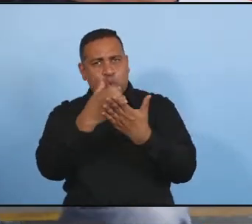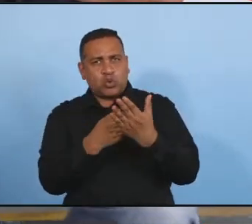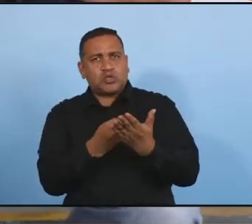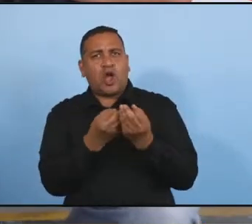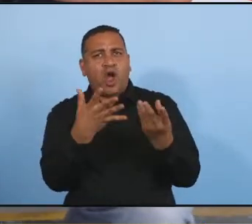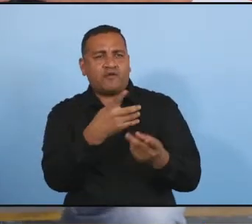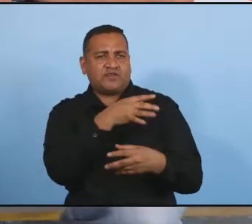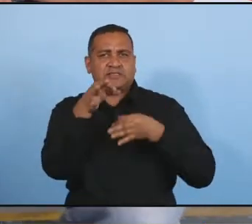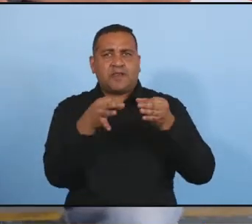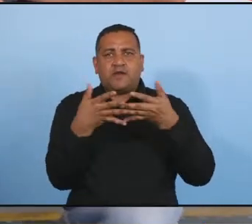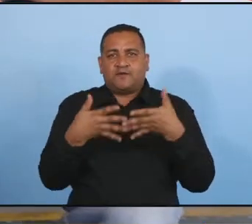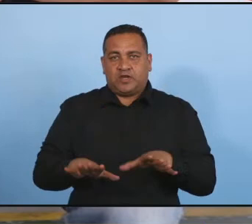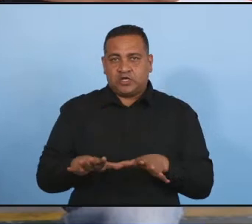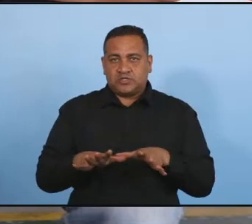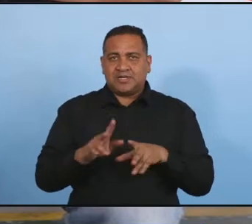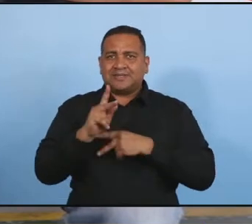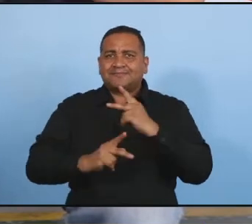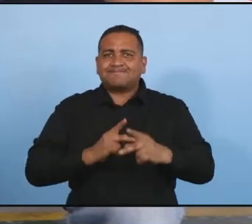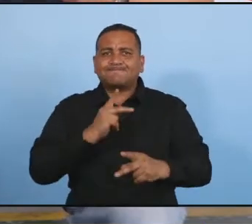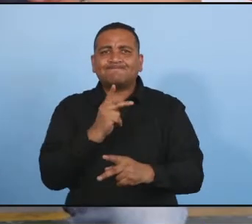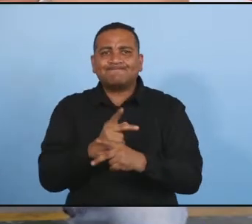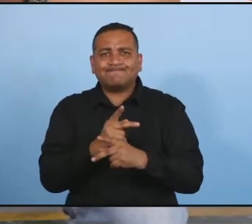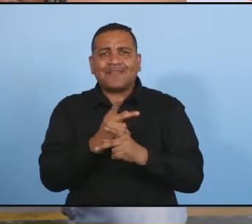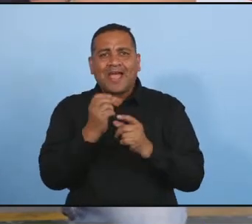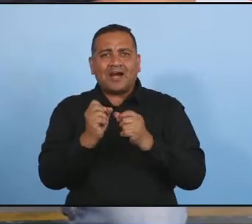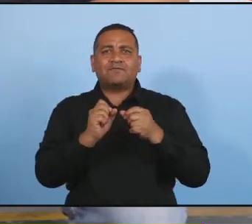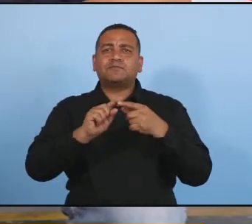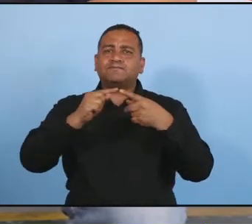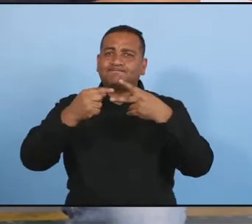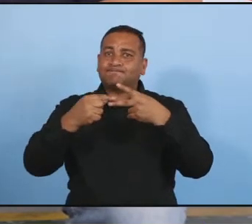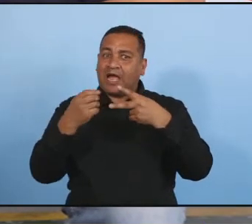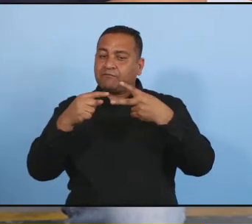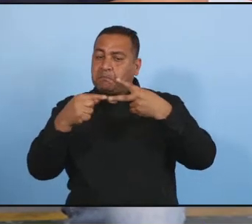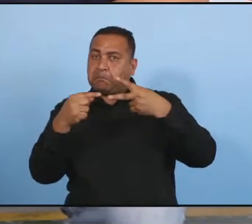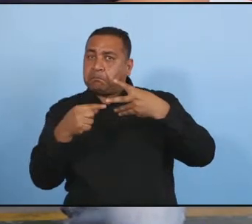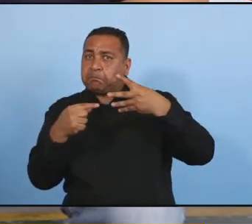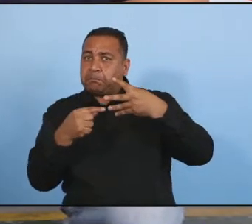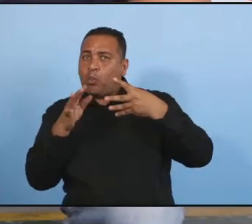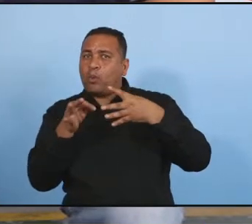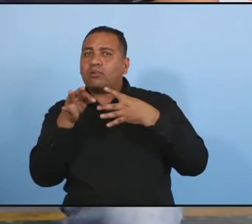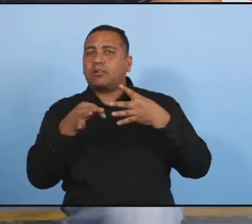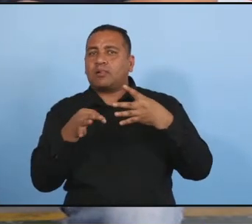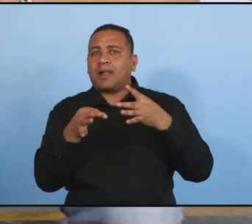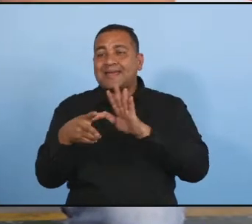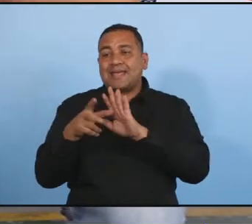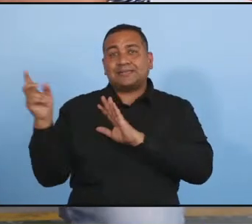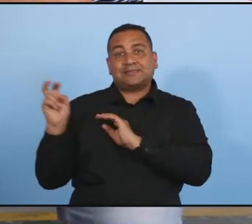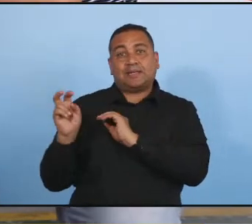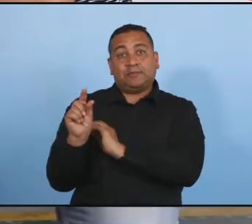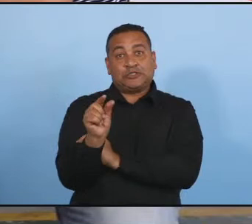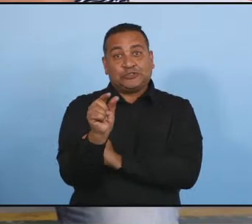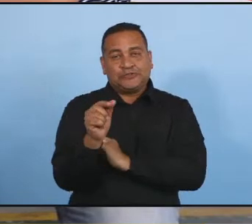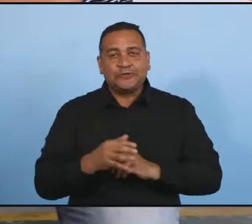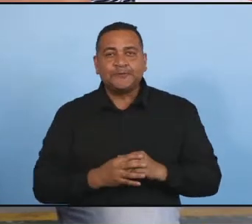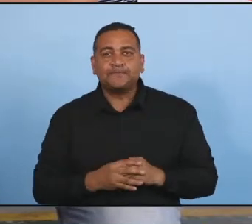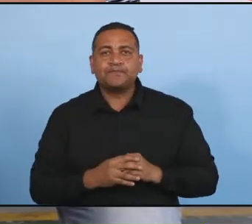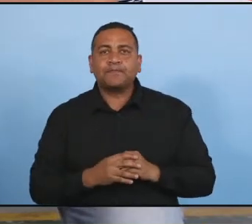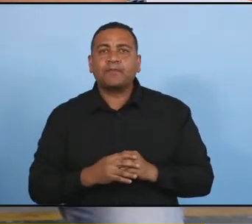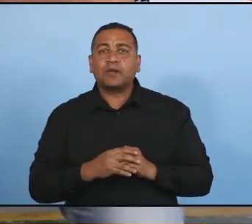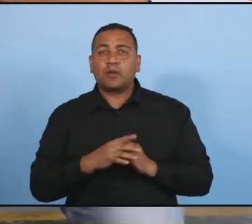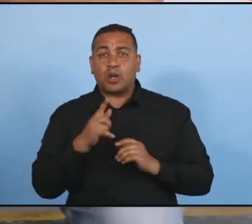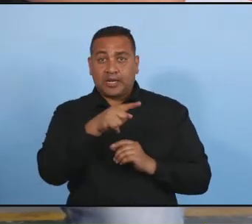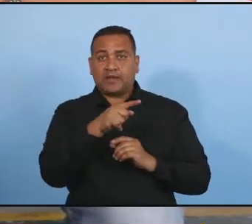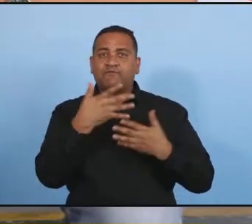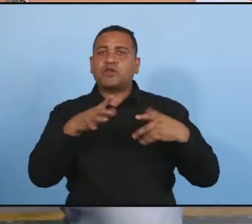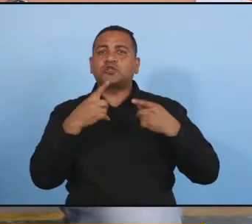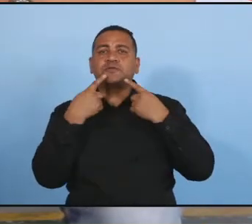to recap that quickly because we've got lots of other guests coming on as well. So we're going to talk CNC. He mentioned CNC. Yeah. So